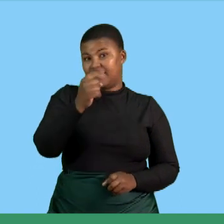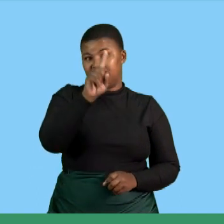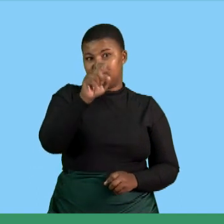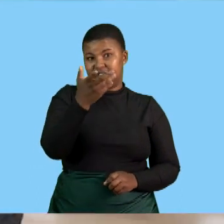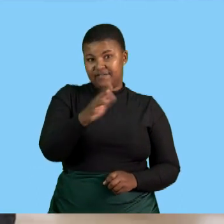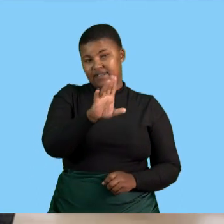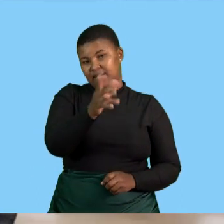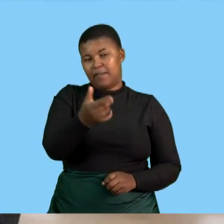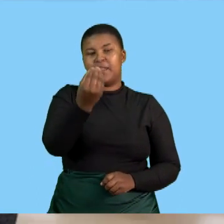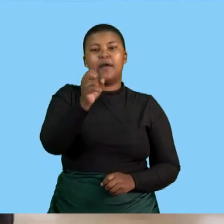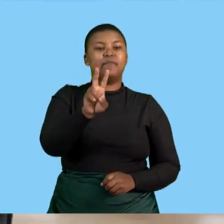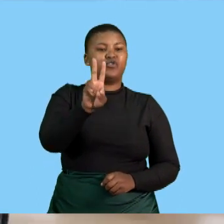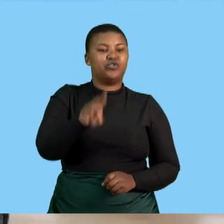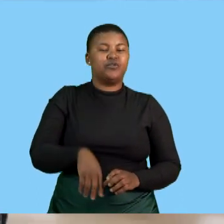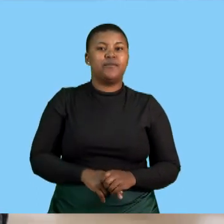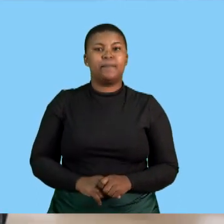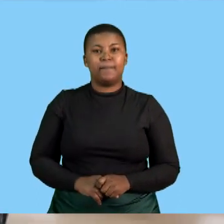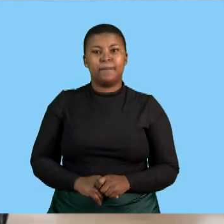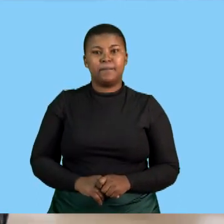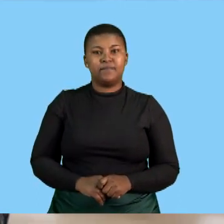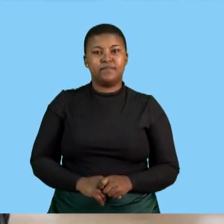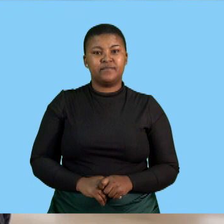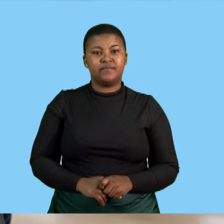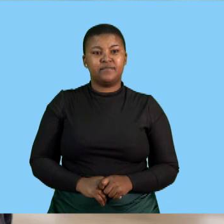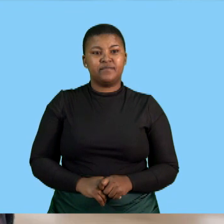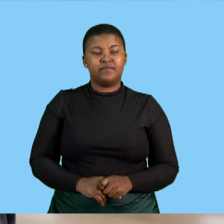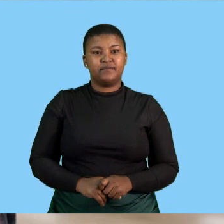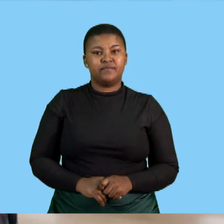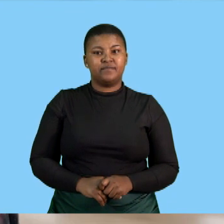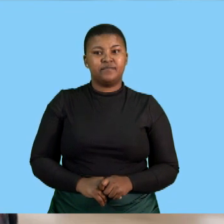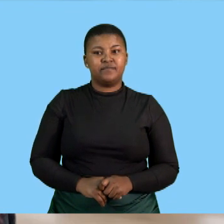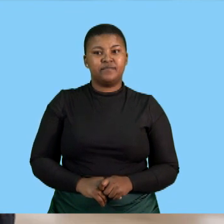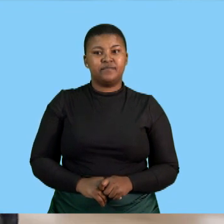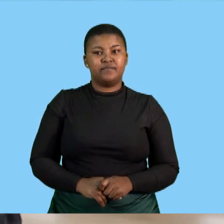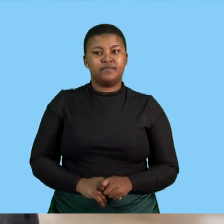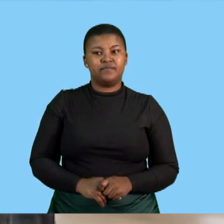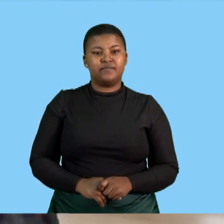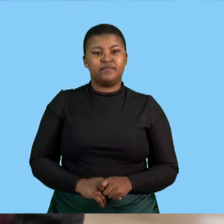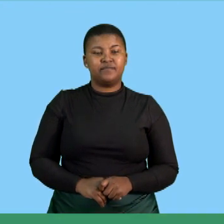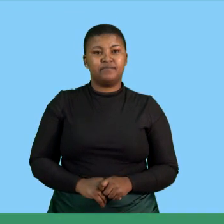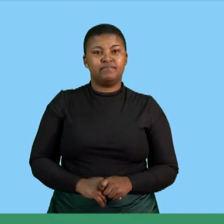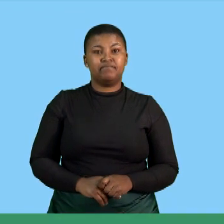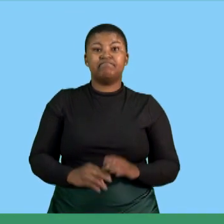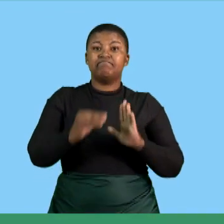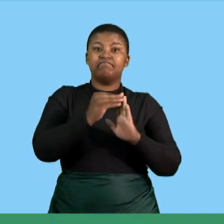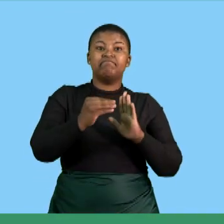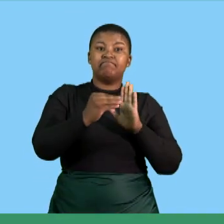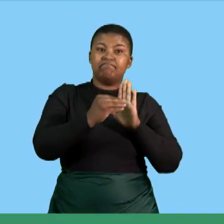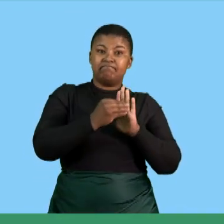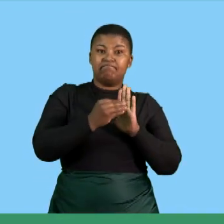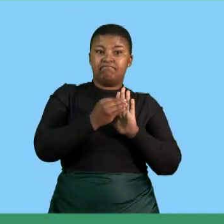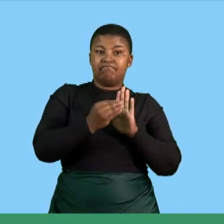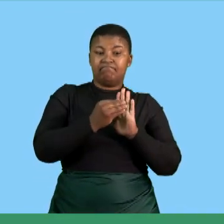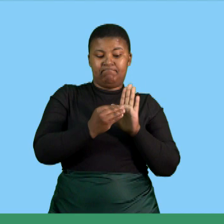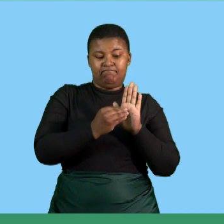question, practicing our knowledge. So let's move on to our second question, name. Okay, so that's what we have